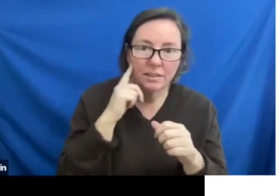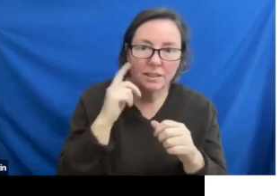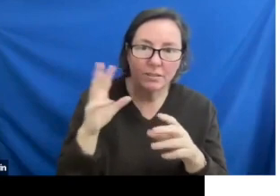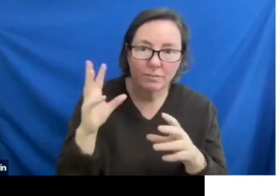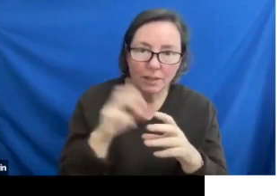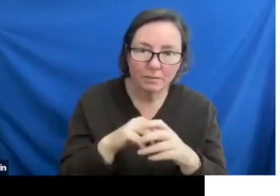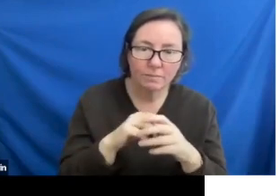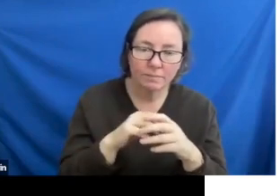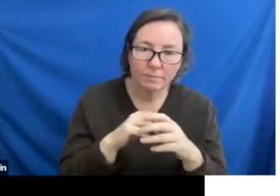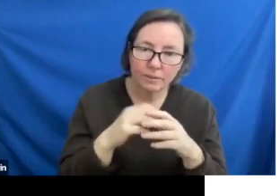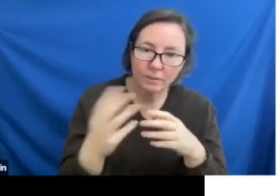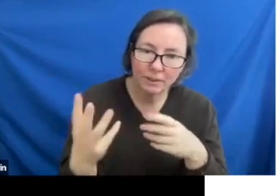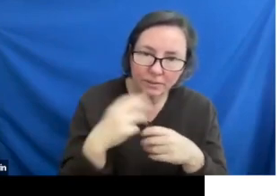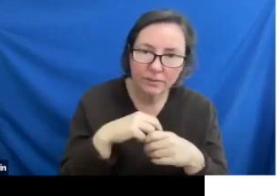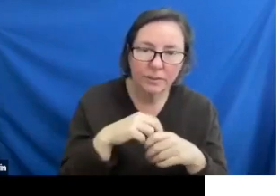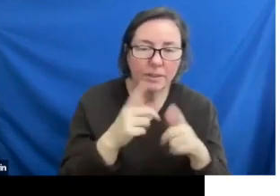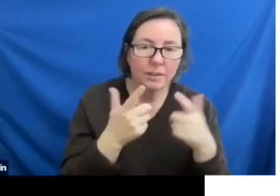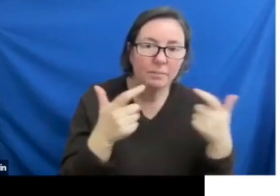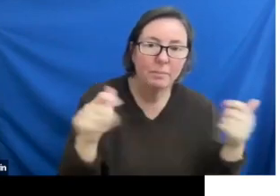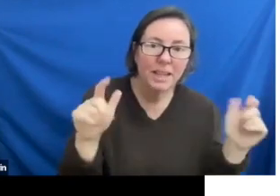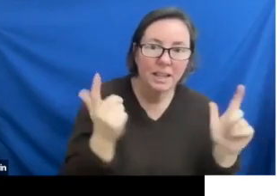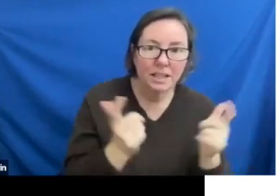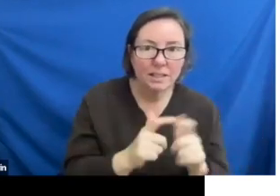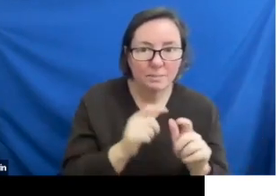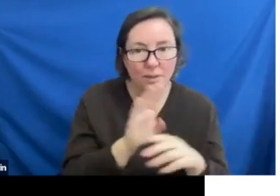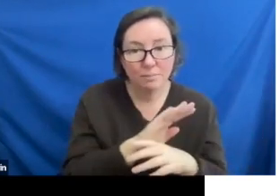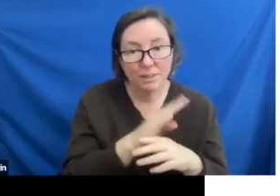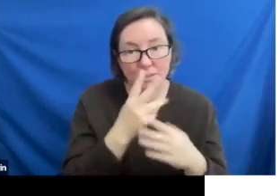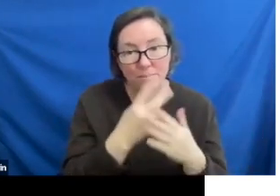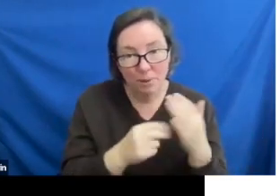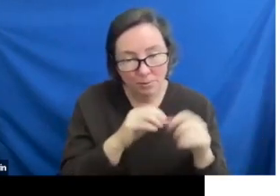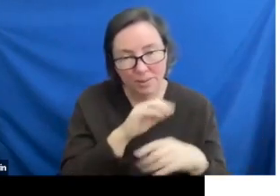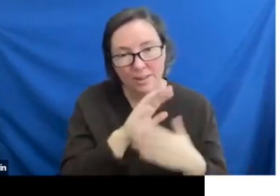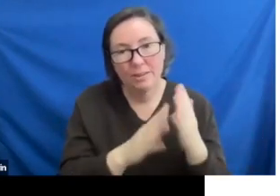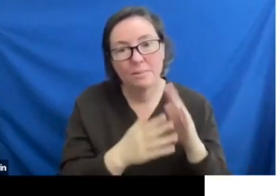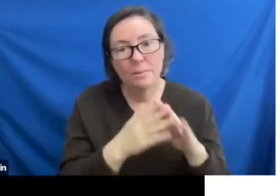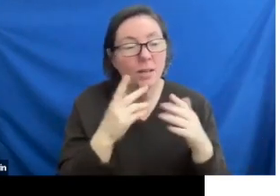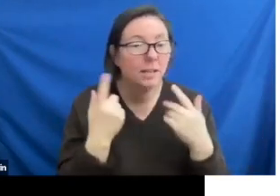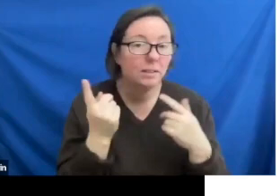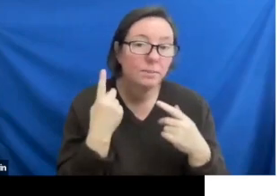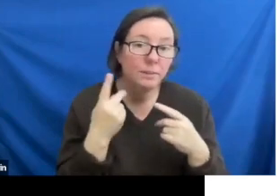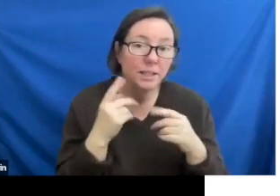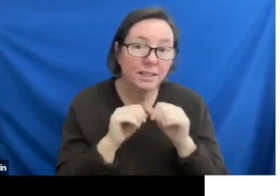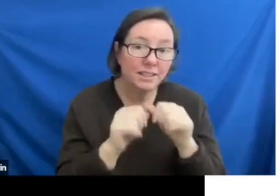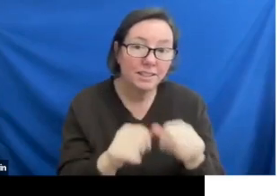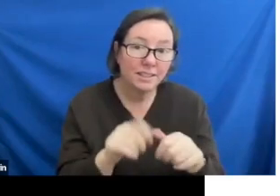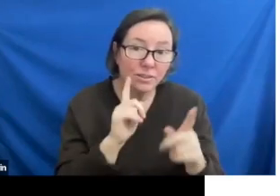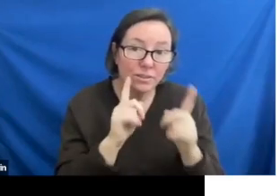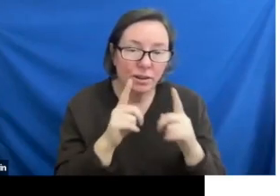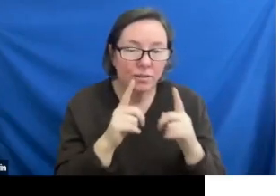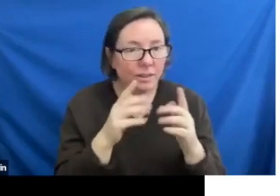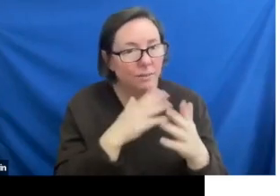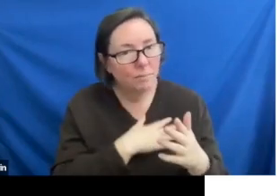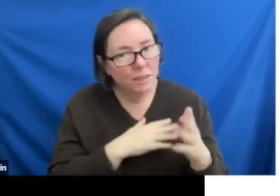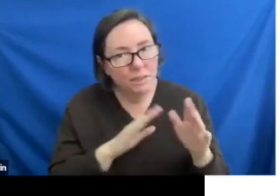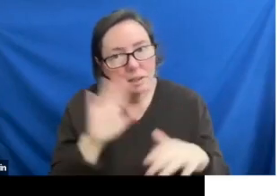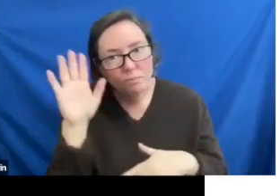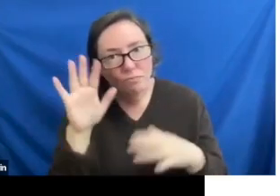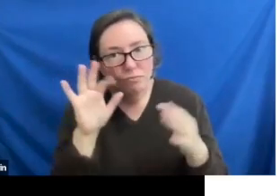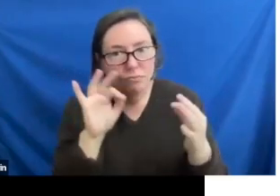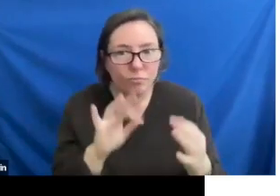of the big and small businesses in our community. So as we continue on this conversation, please don't hesitate to share your